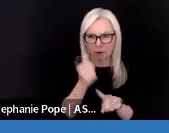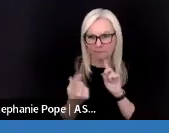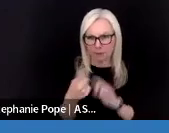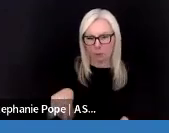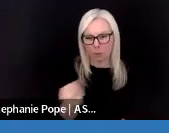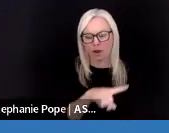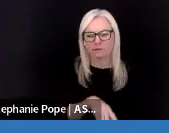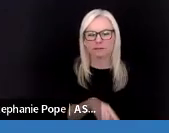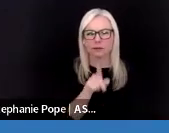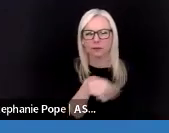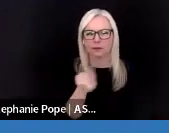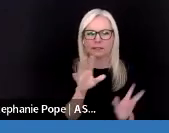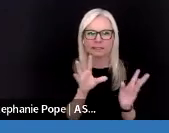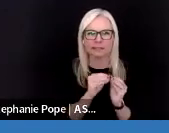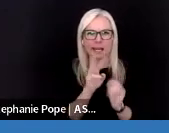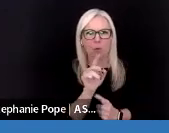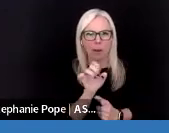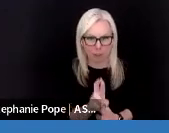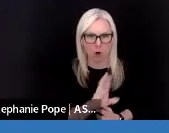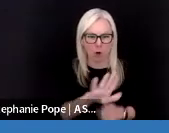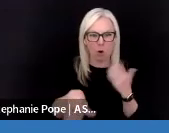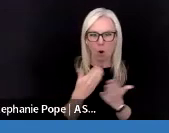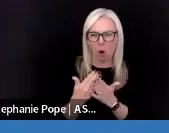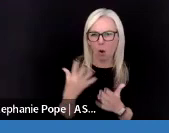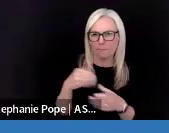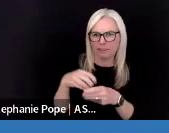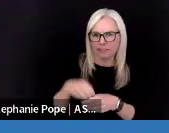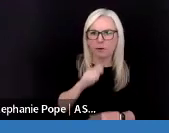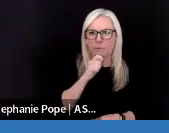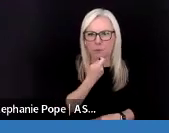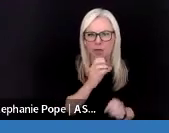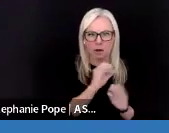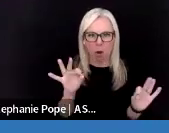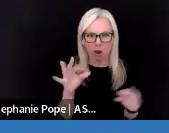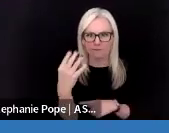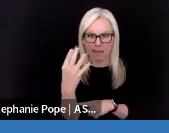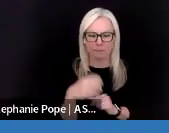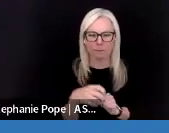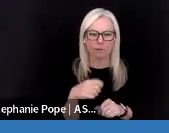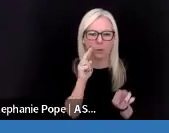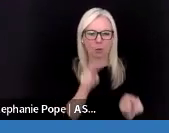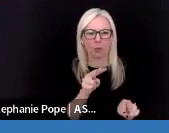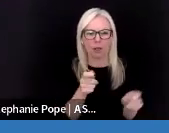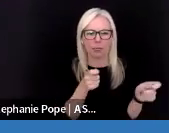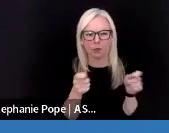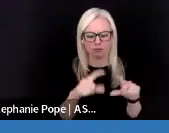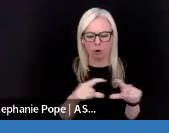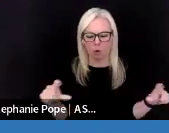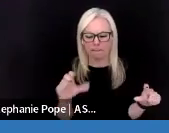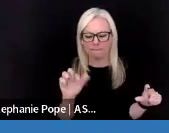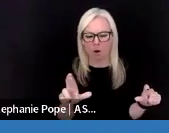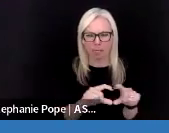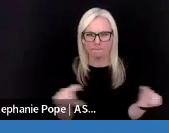Okay, so this is a webinar and all participants are muted and off camera. So please look at the control bar at the bottom of